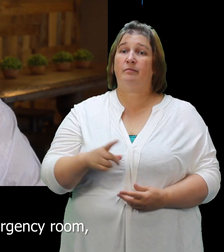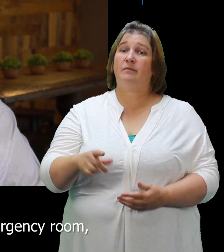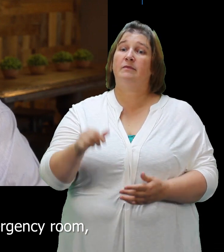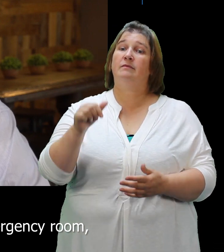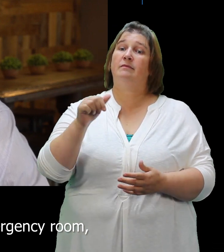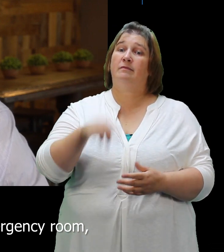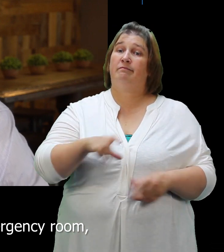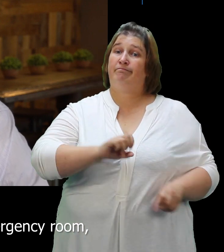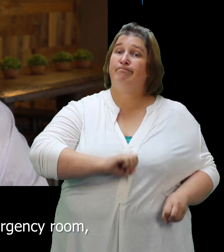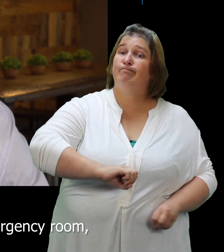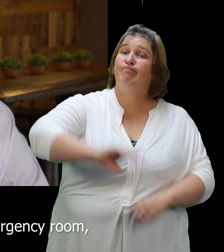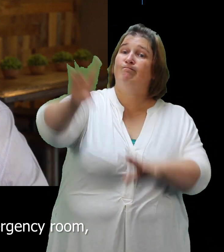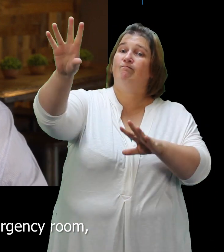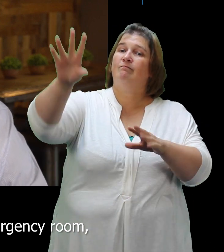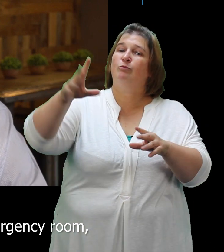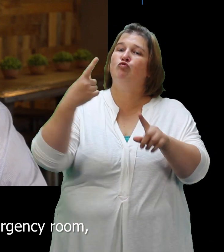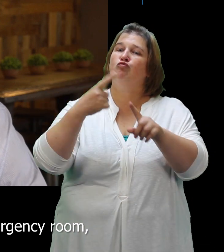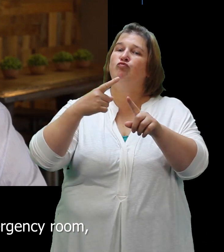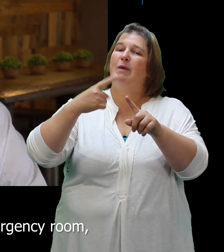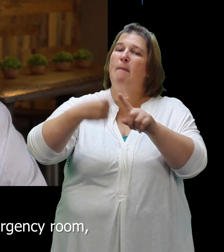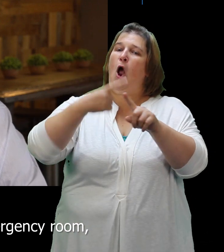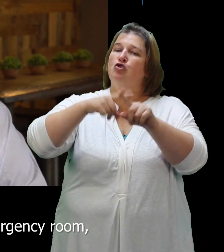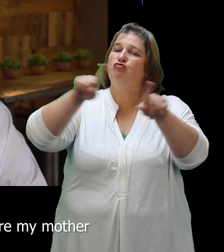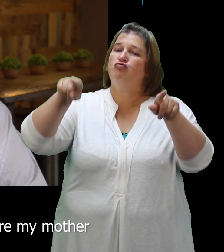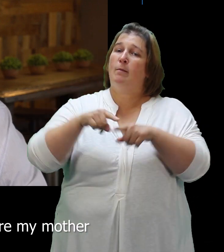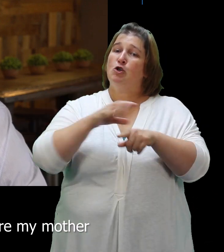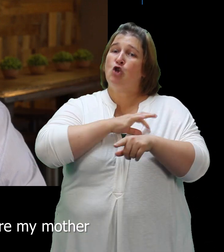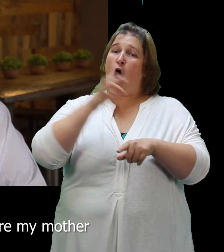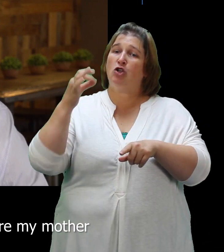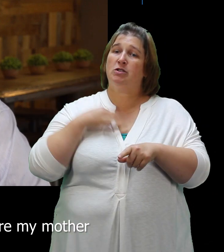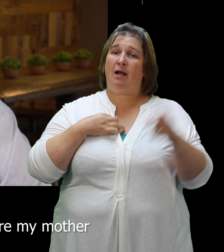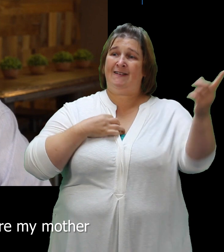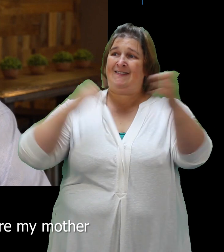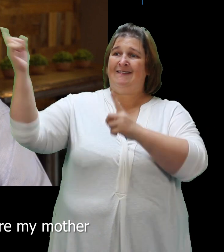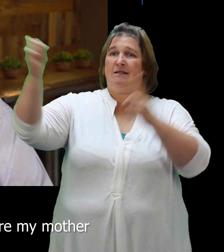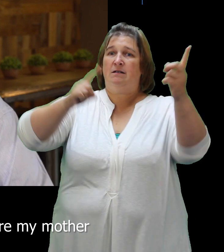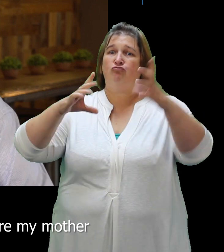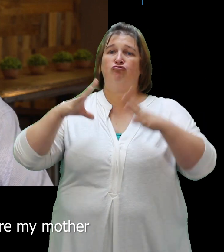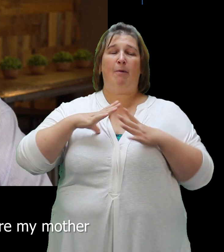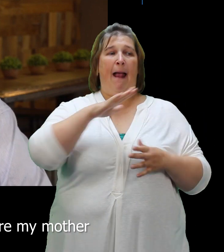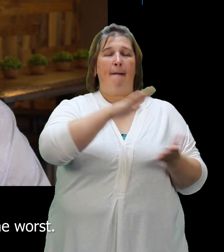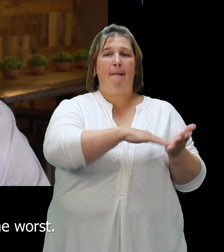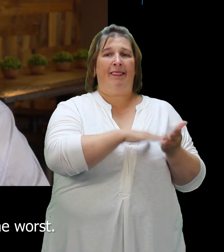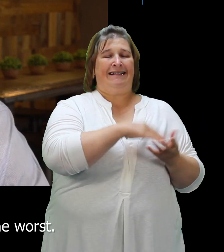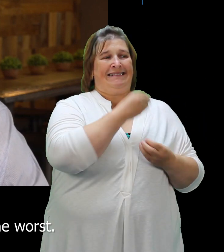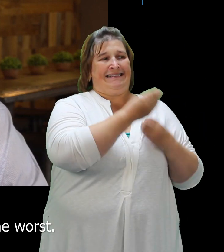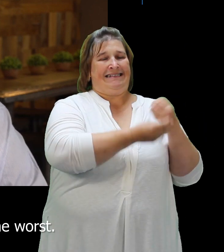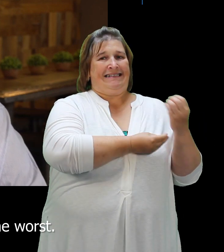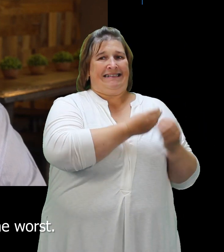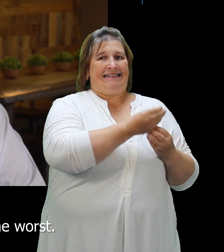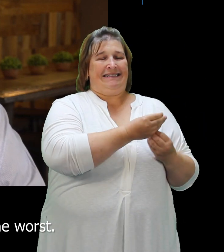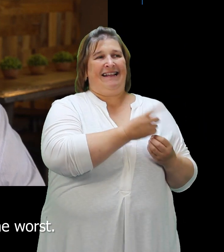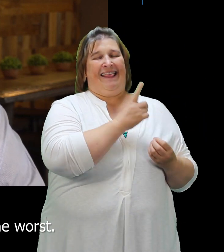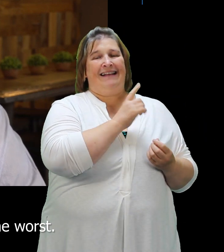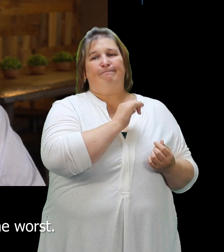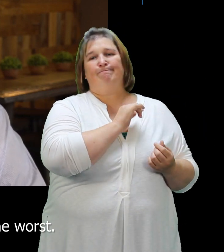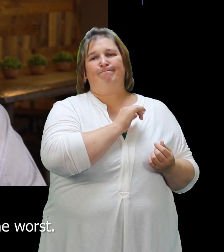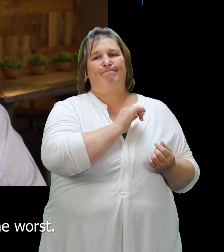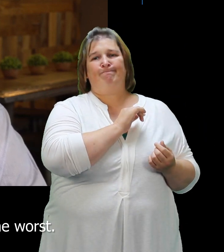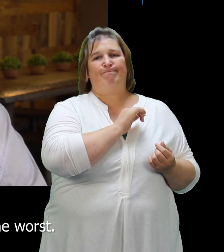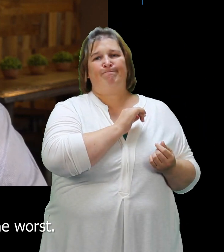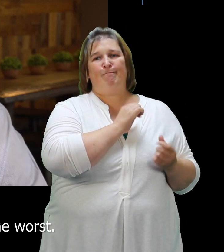was taken into the emergency room, doctors began to come and prepare my mother for what they thought was the